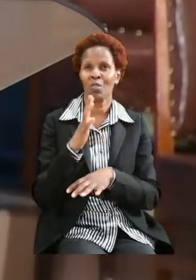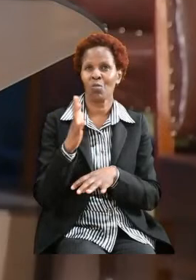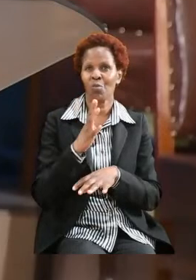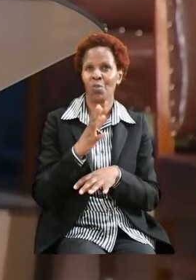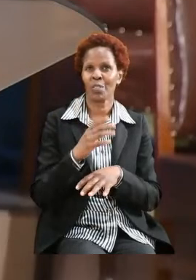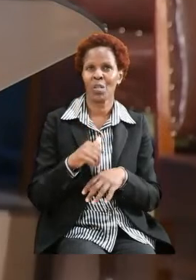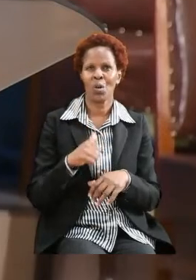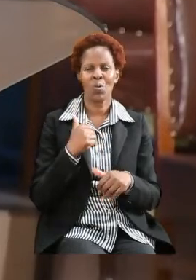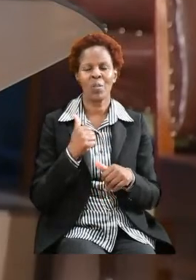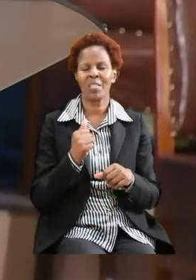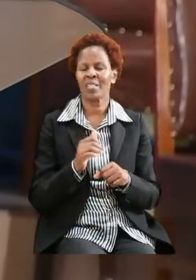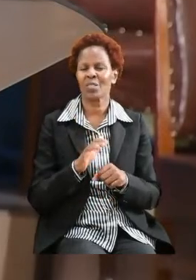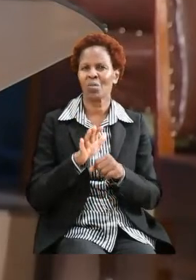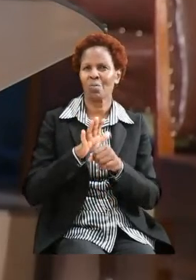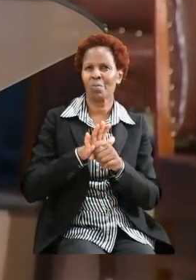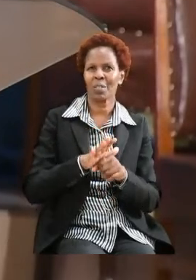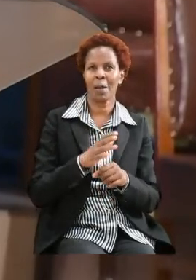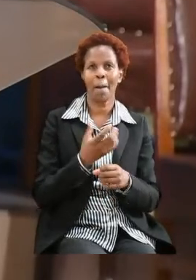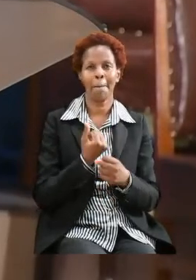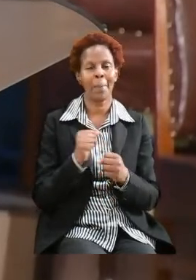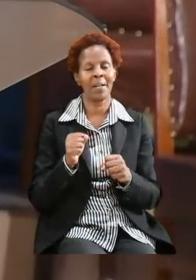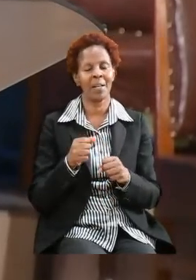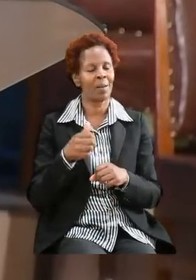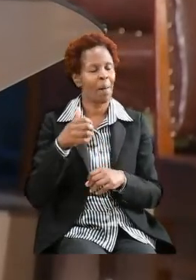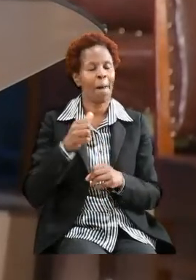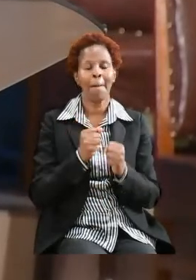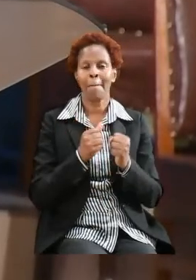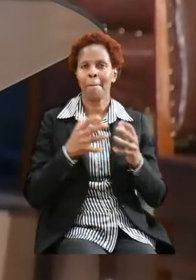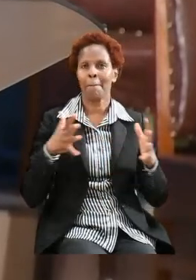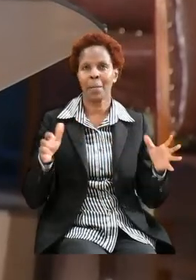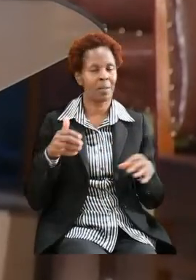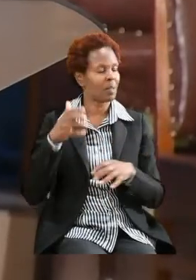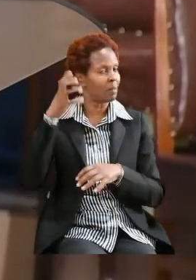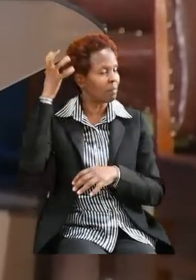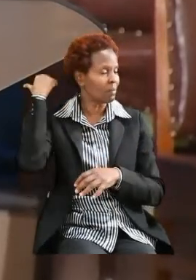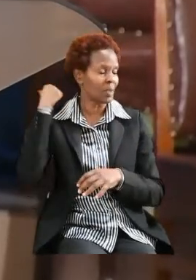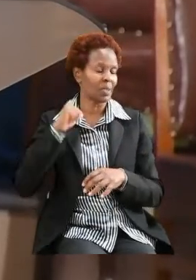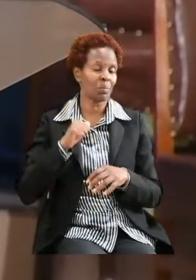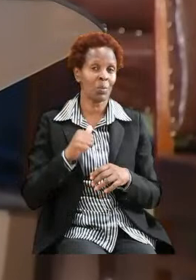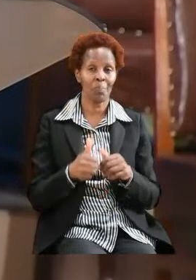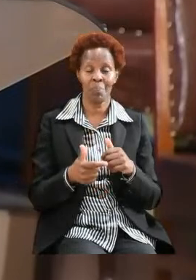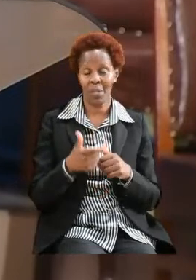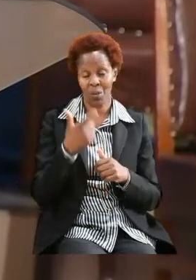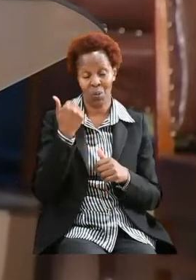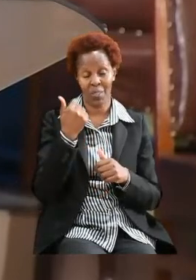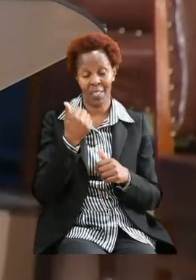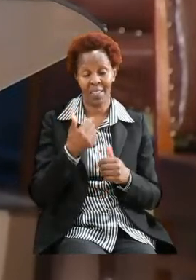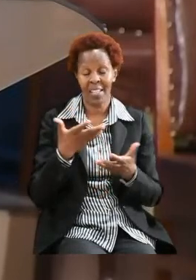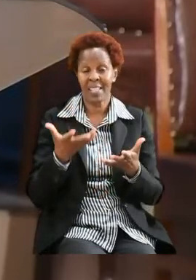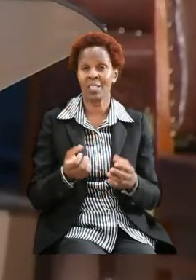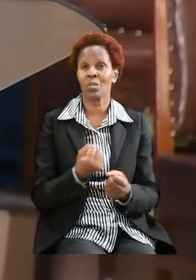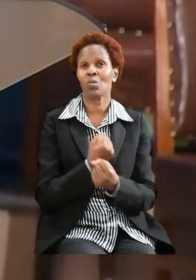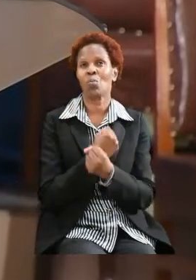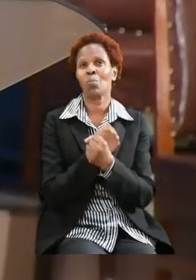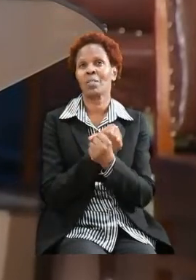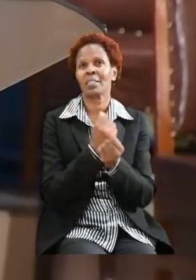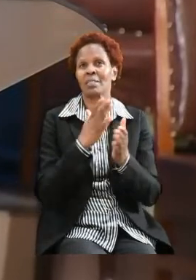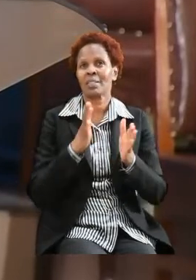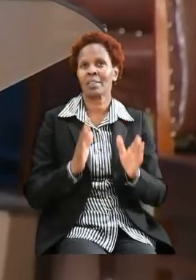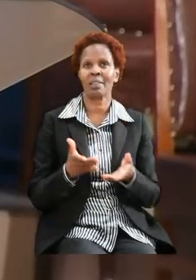predators in the forest like the lion because it doesn't have a shepherd to take care of them. But luckily, as